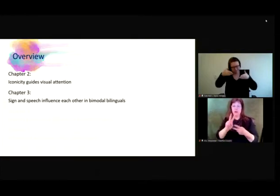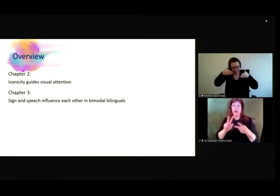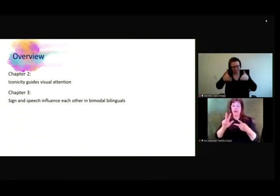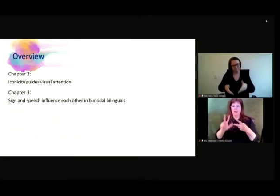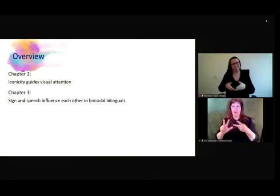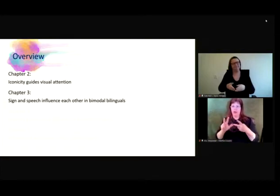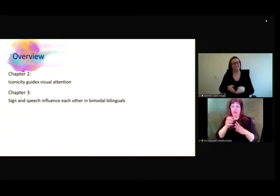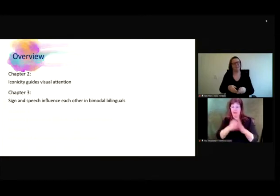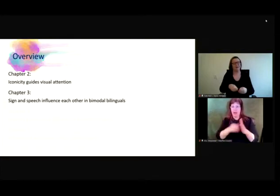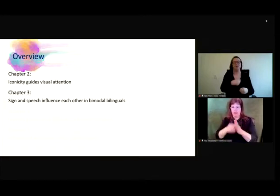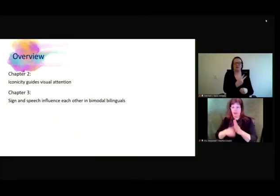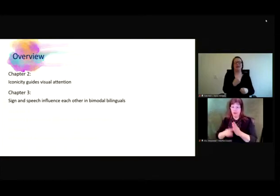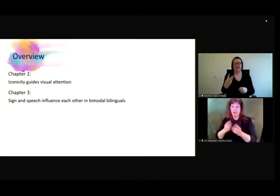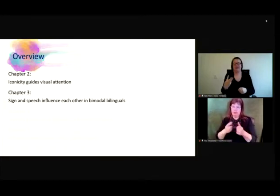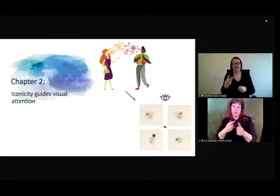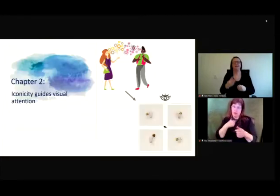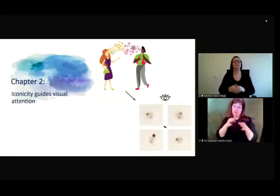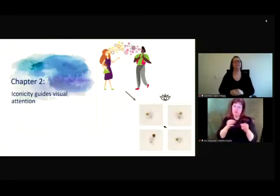3.